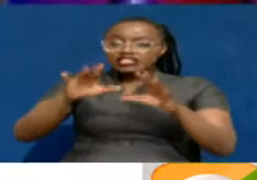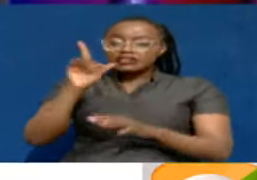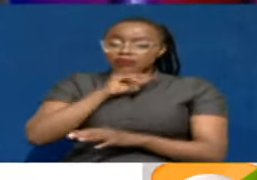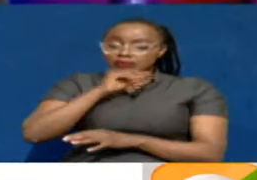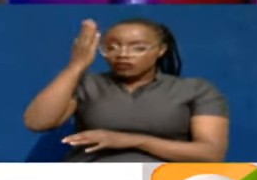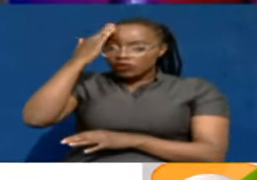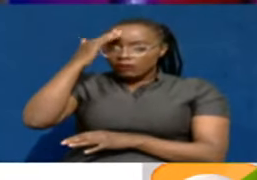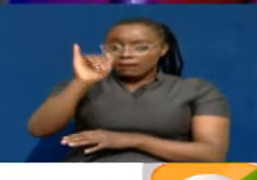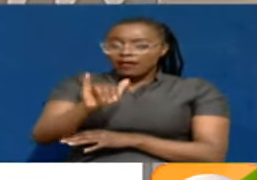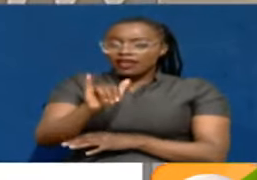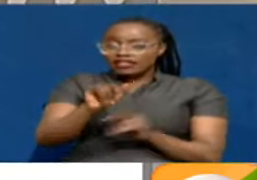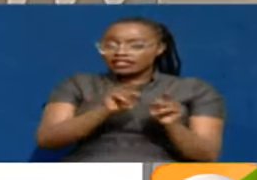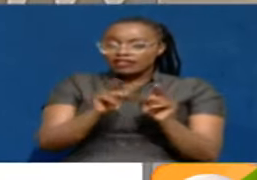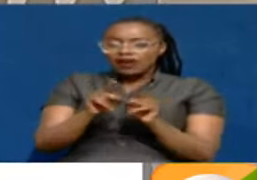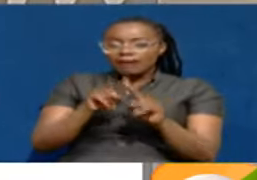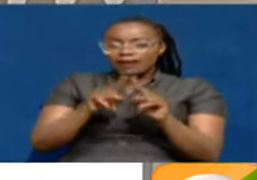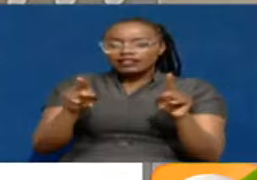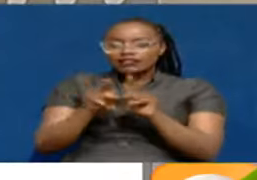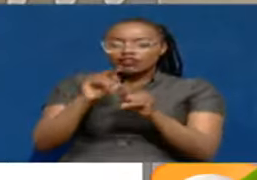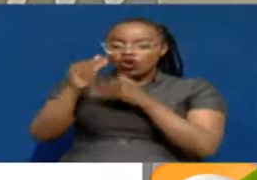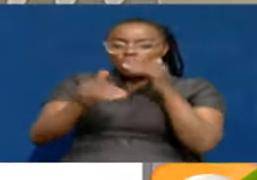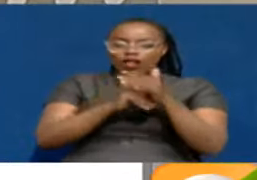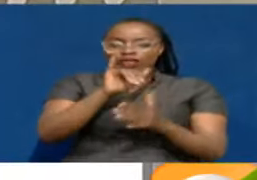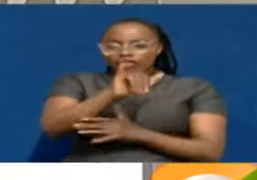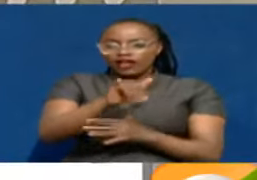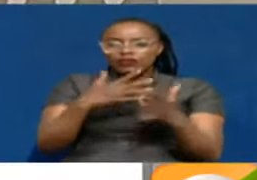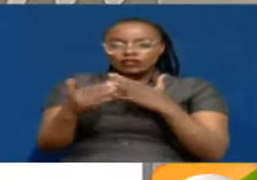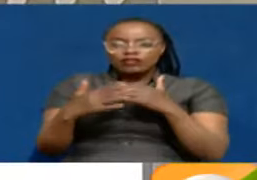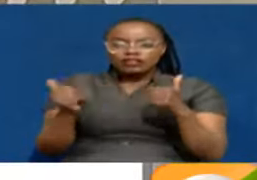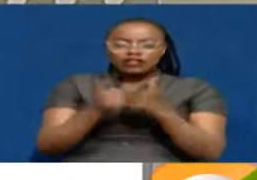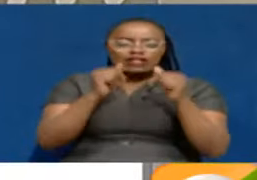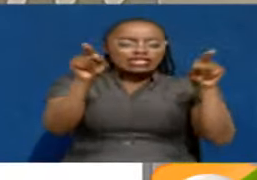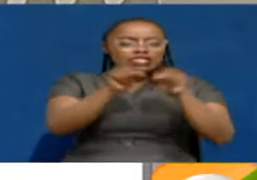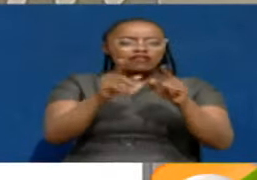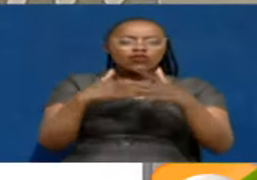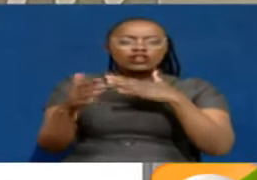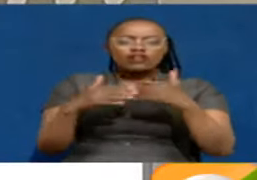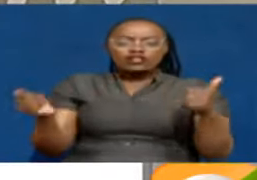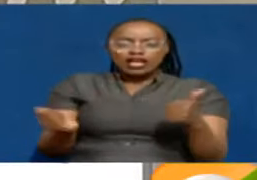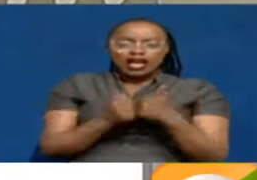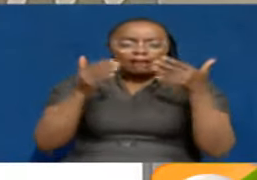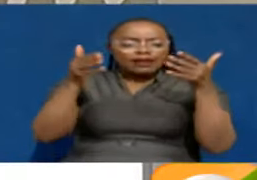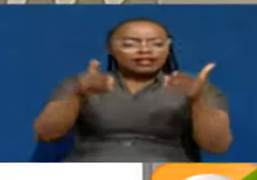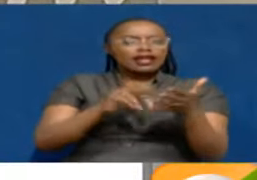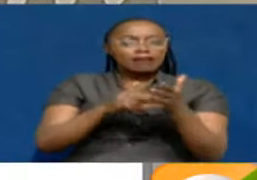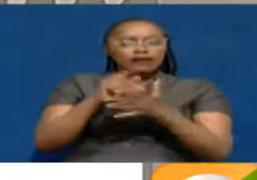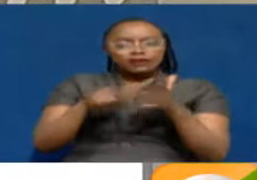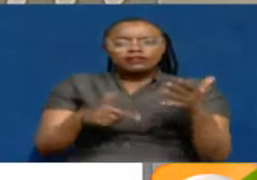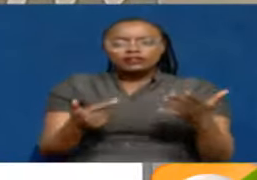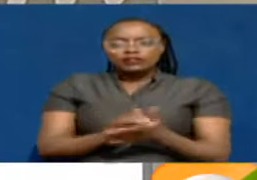Retired teachers as well. So all of these things that are very similar to what's happening here. So,